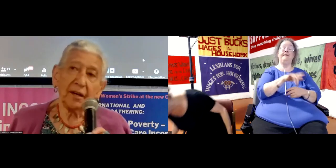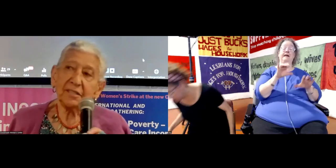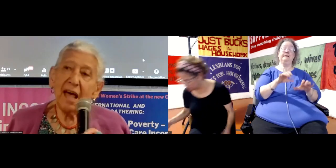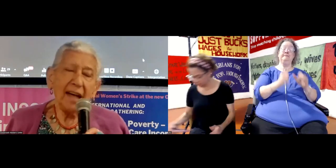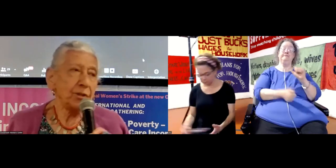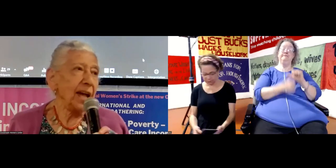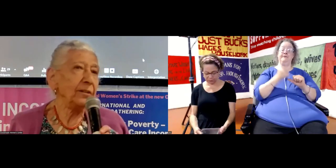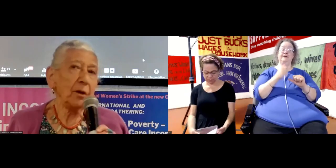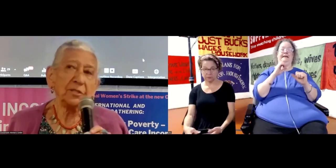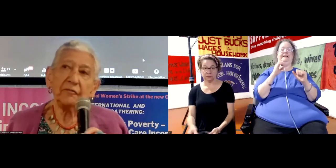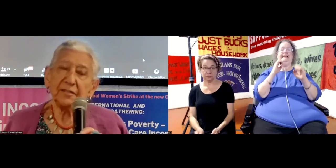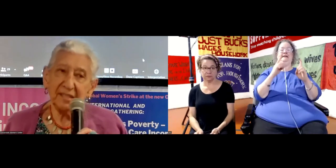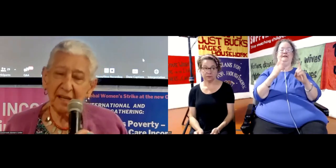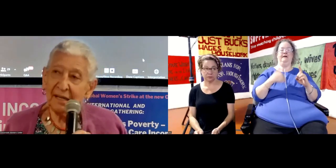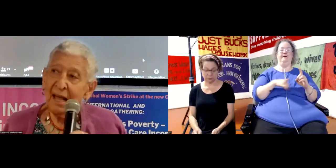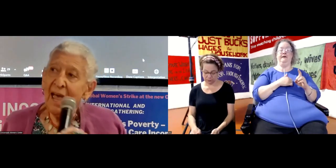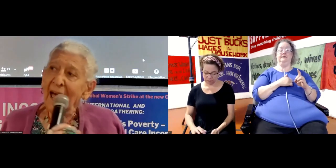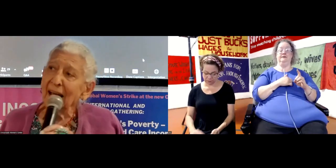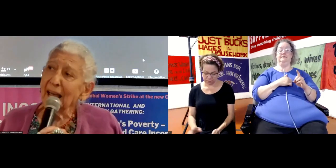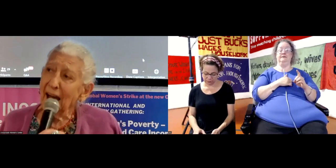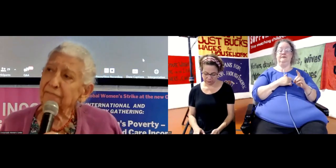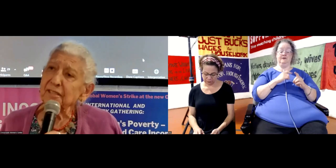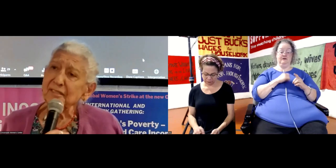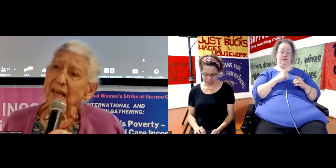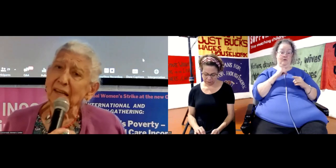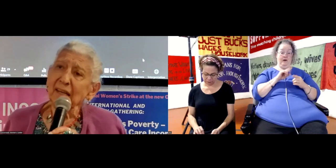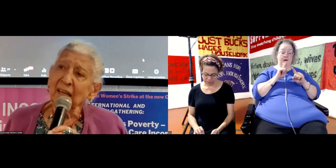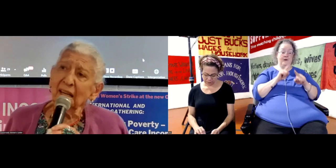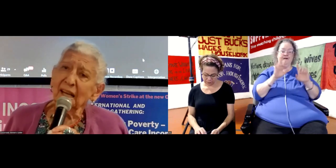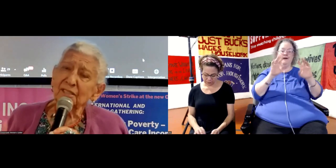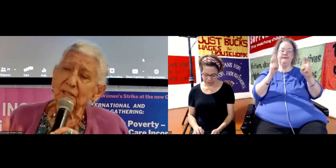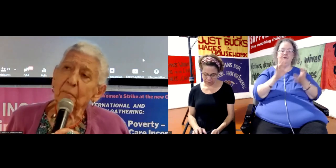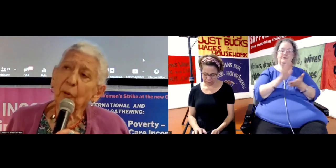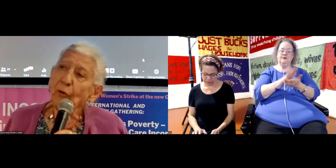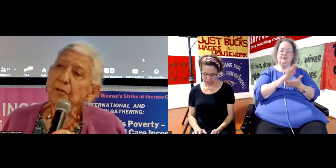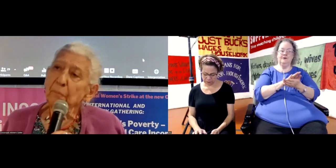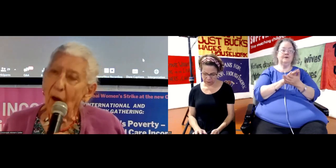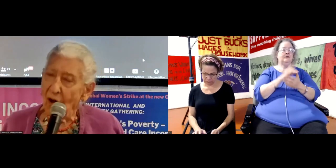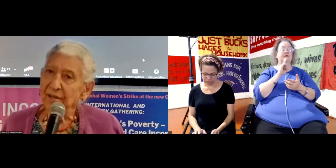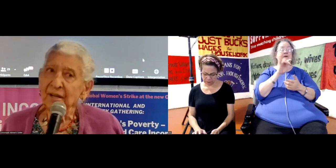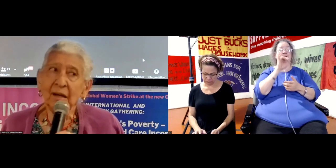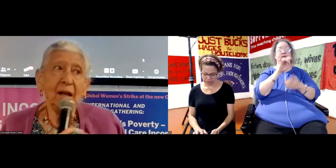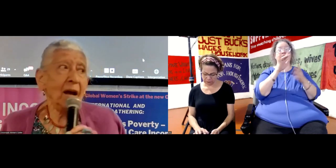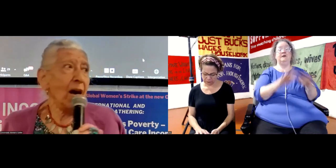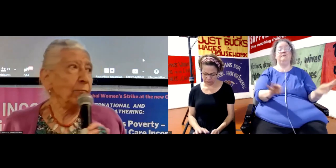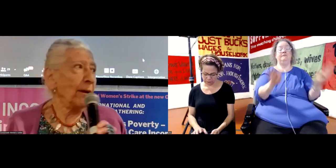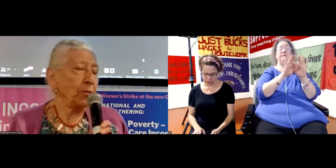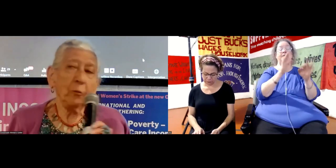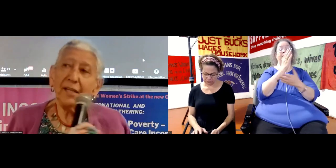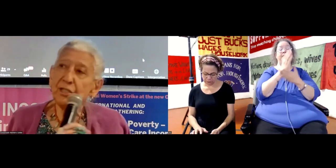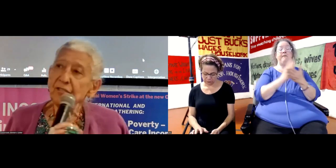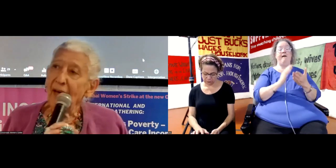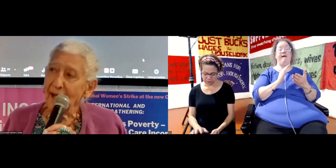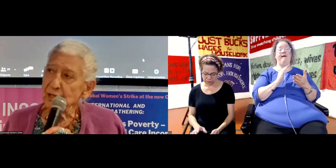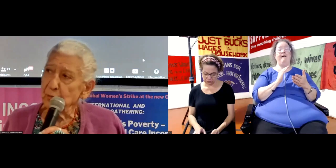rest of us, educate those of us in it. And I have to say, it's an important part of what